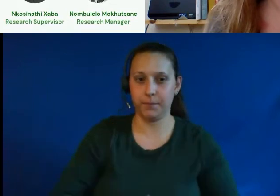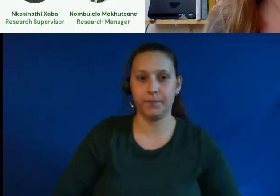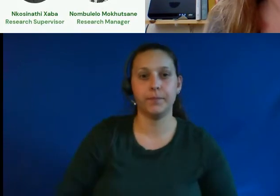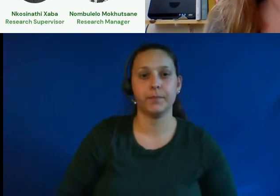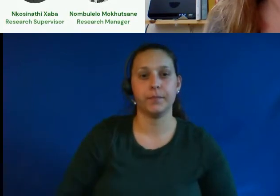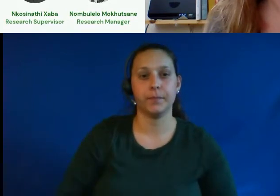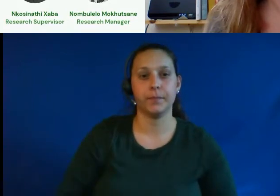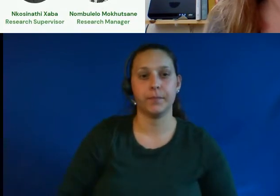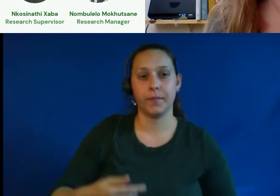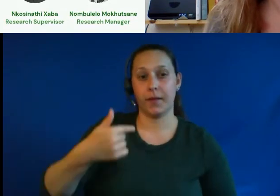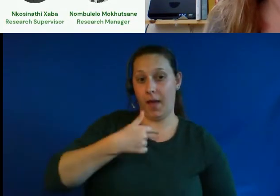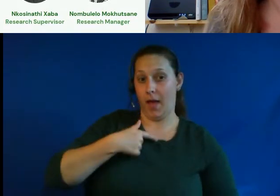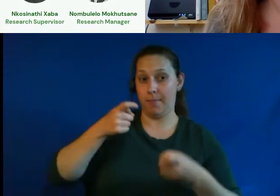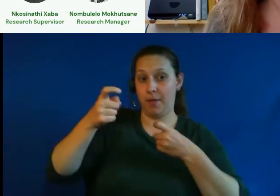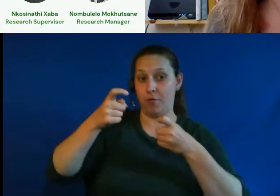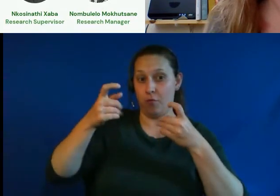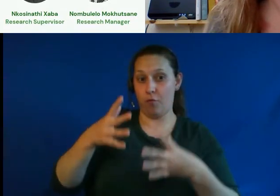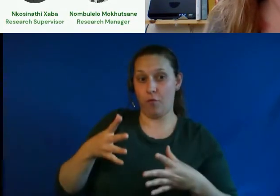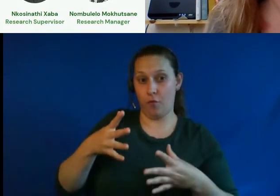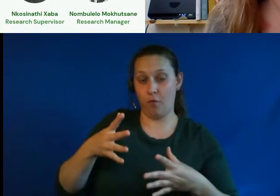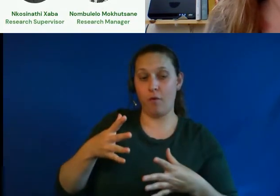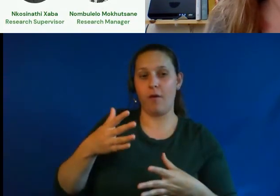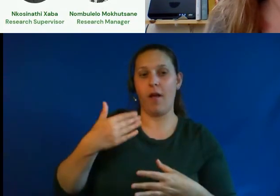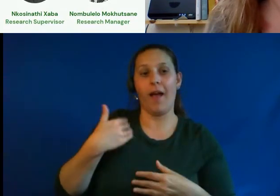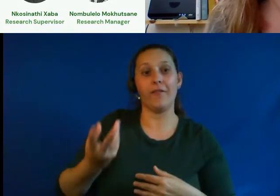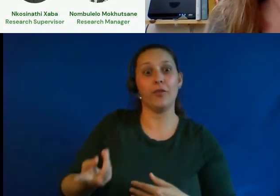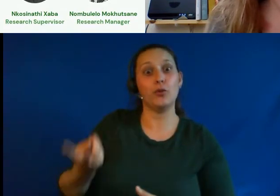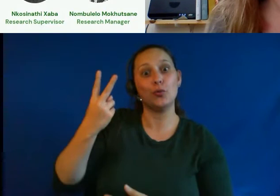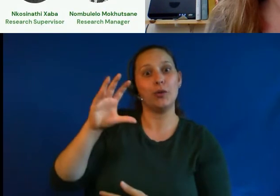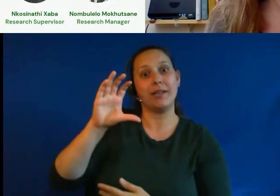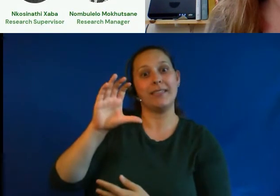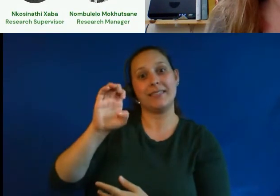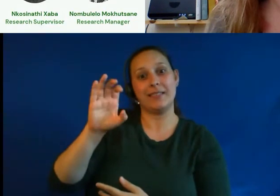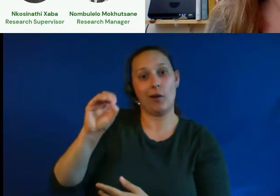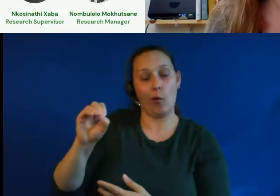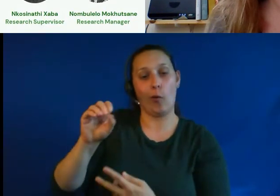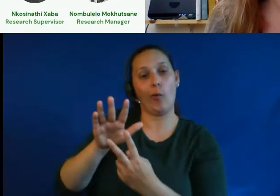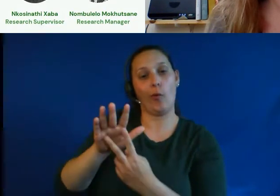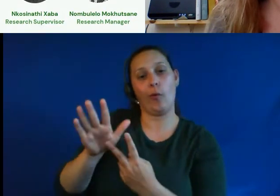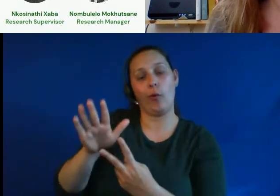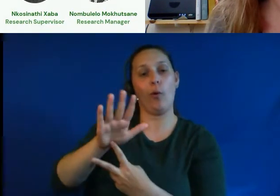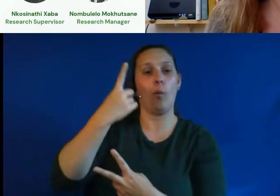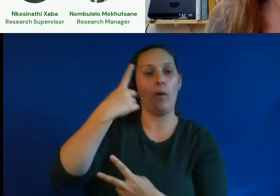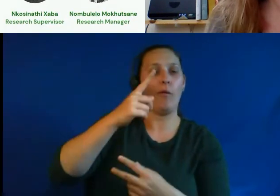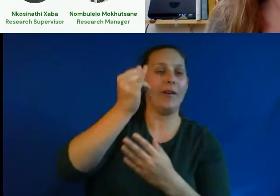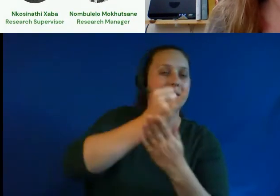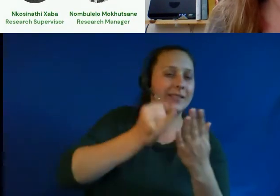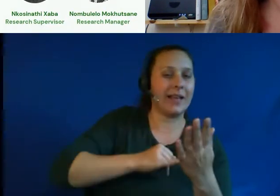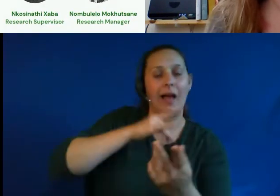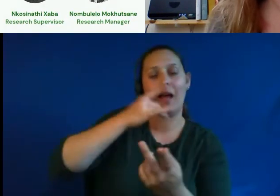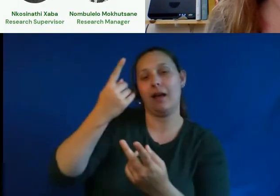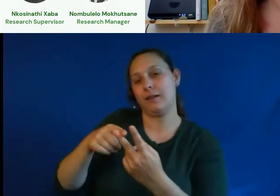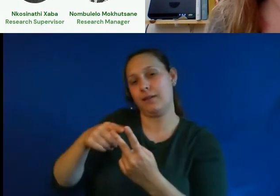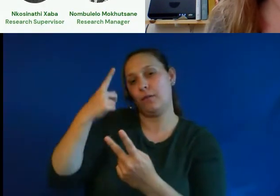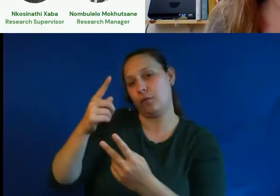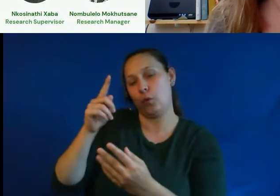I'm the managing director, and we have now 2 CEOs, one for product design and the other for research, which are fashion